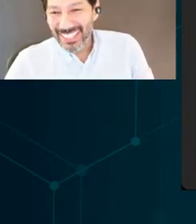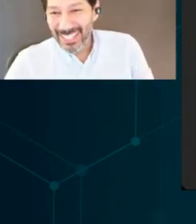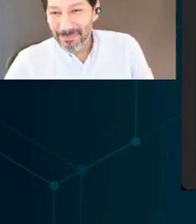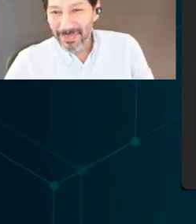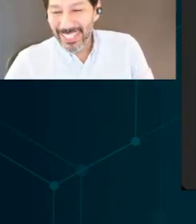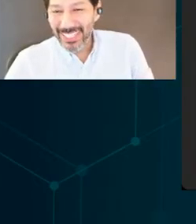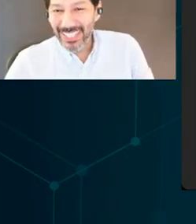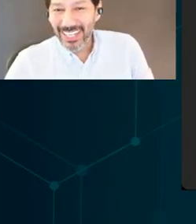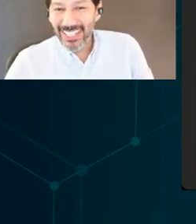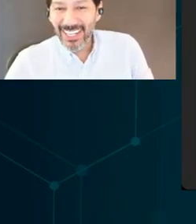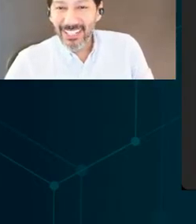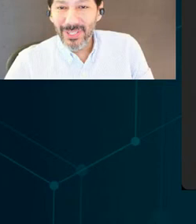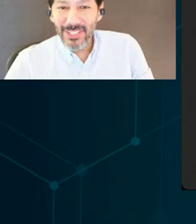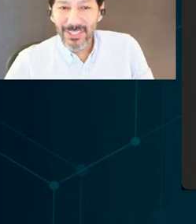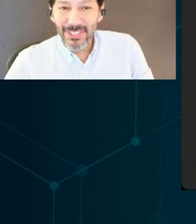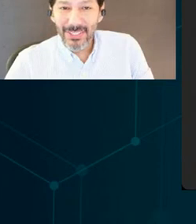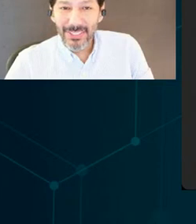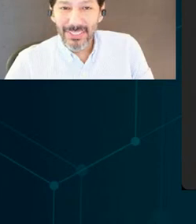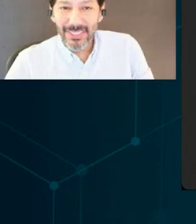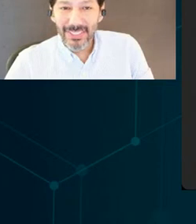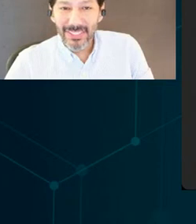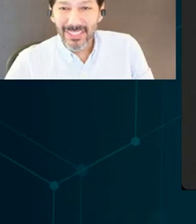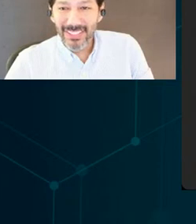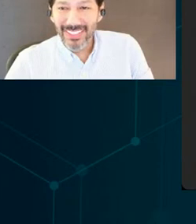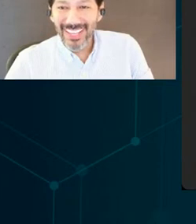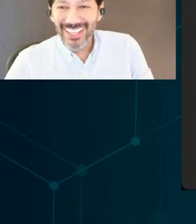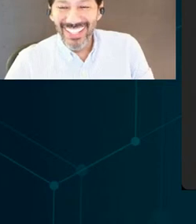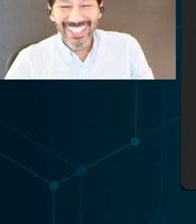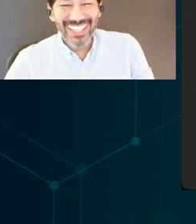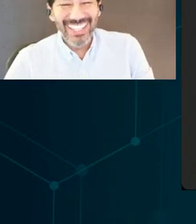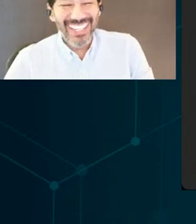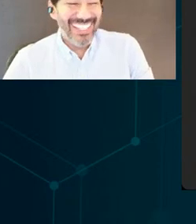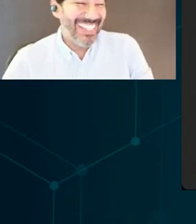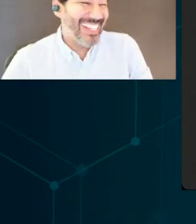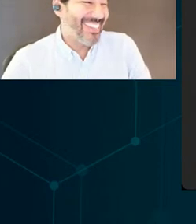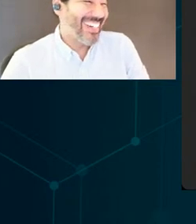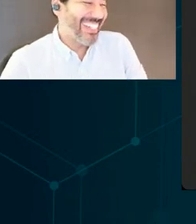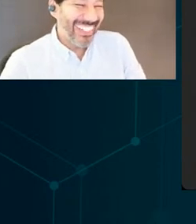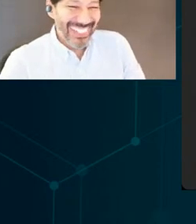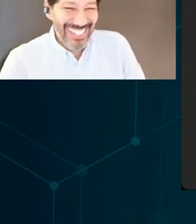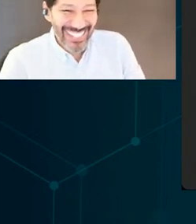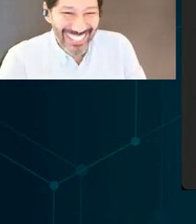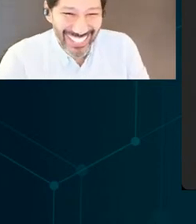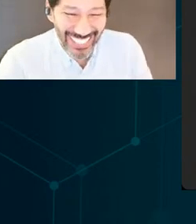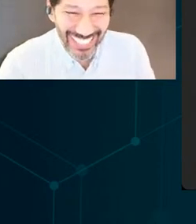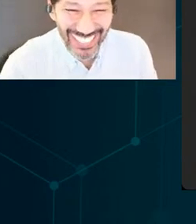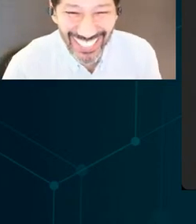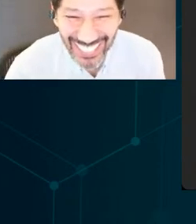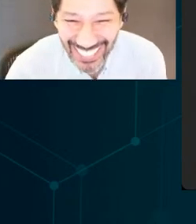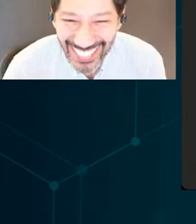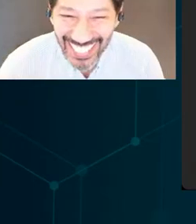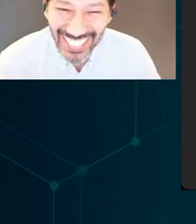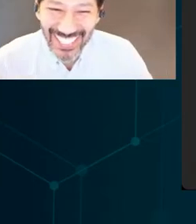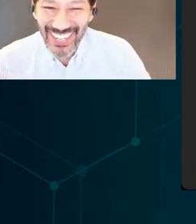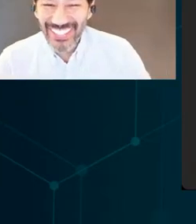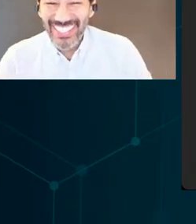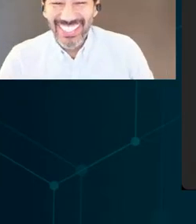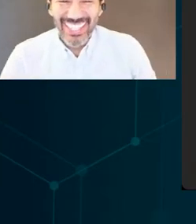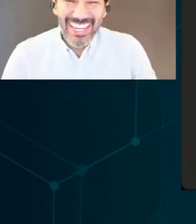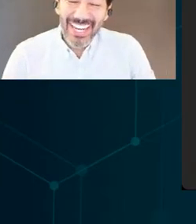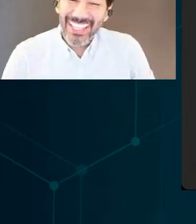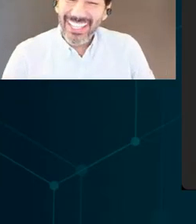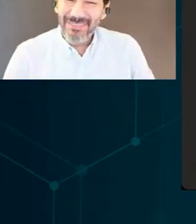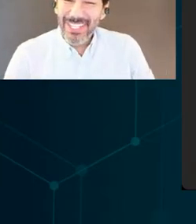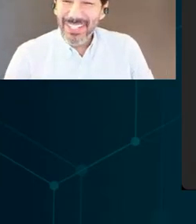hello. But we have one viewer. Yeah, that's right. That's right.